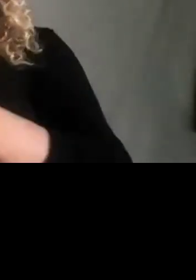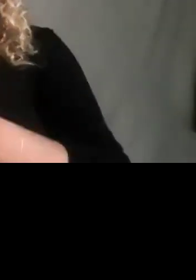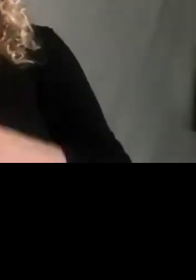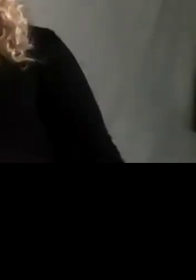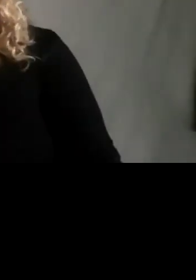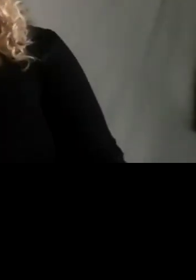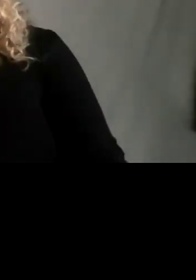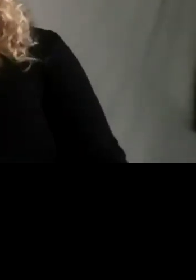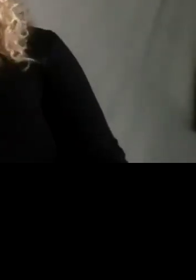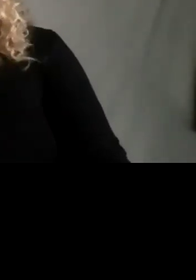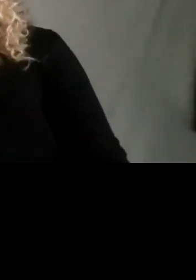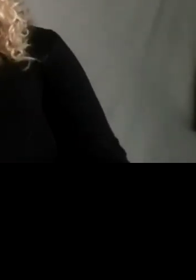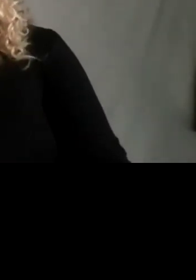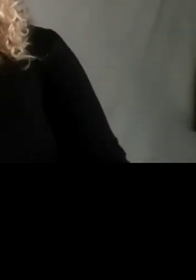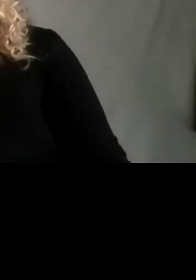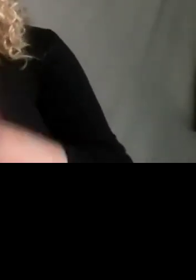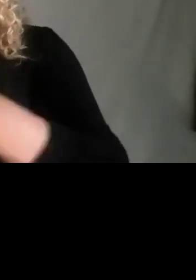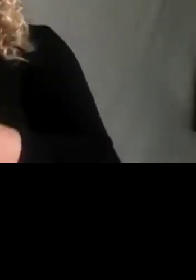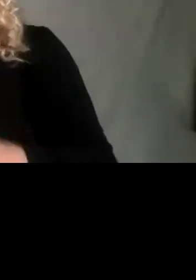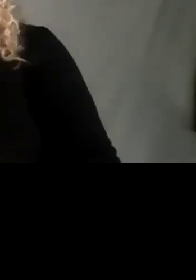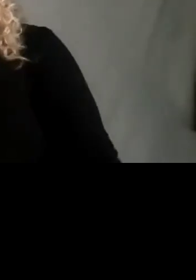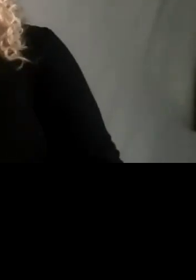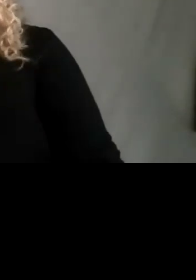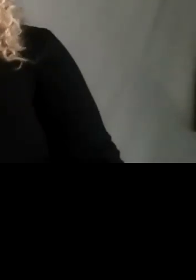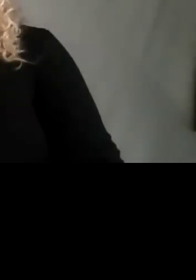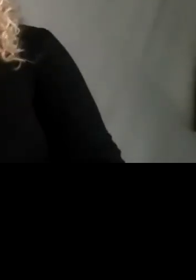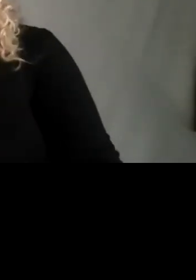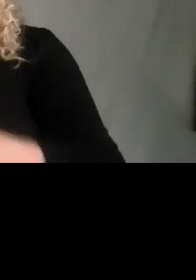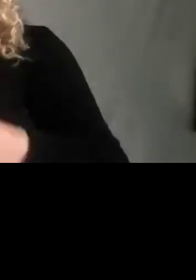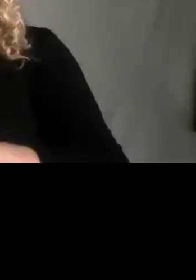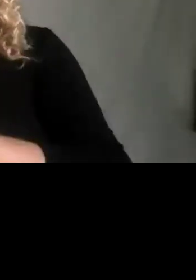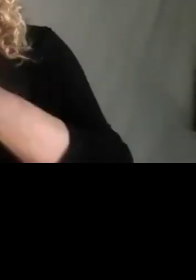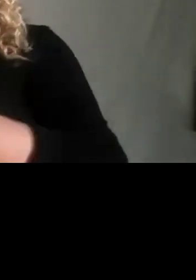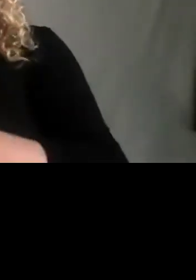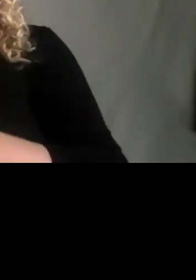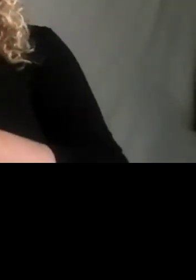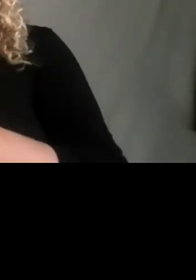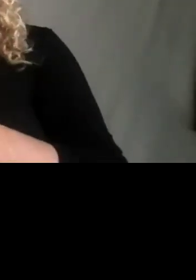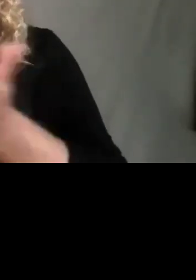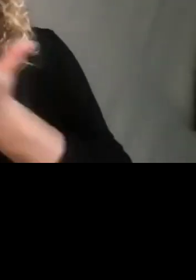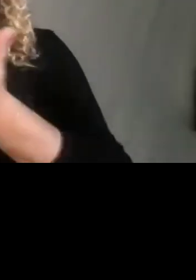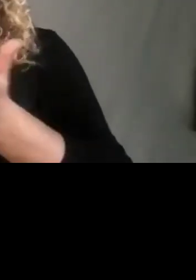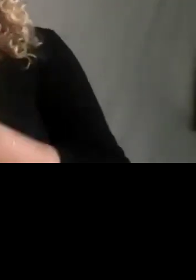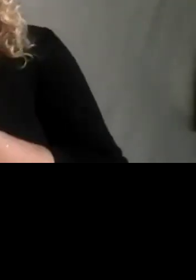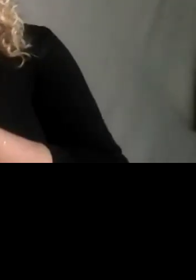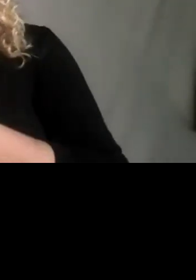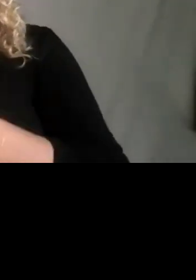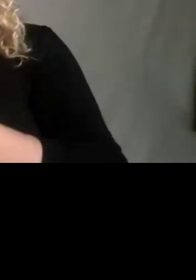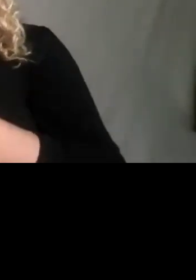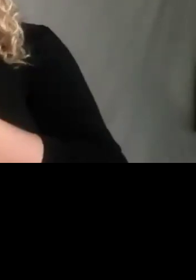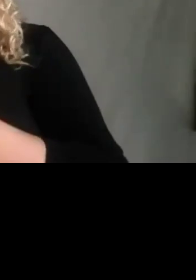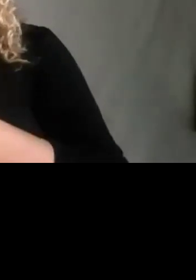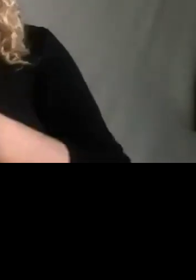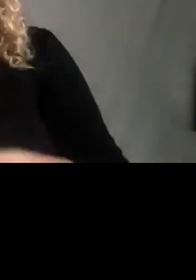Strategies, LLC, with over 20 years of experience in public service. She has presented at local workshops